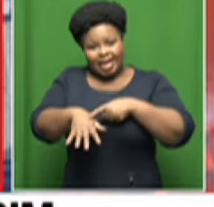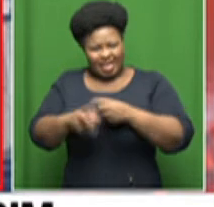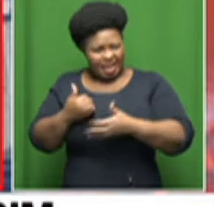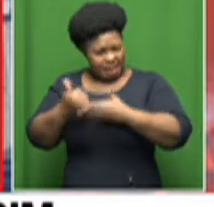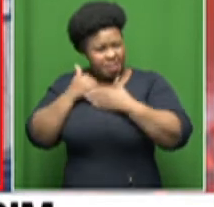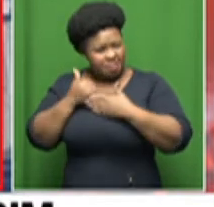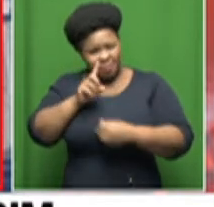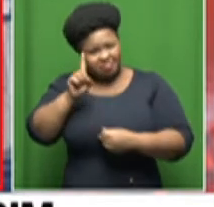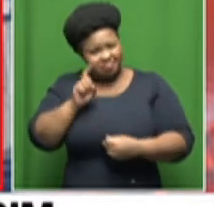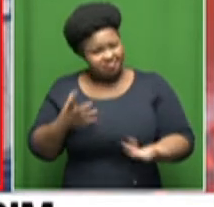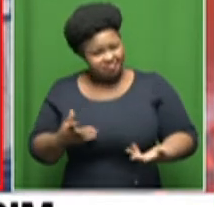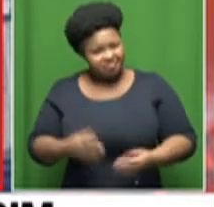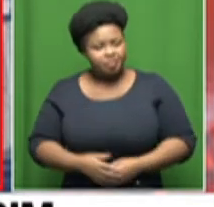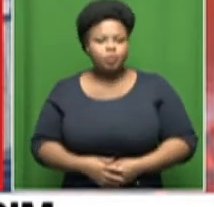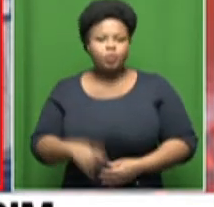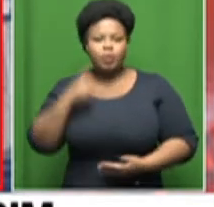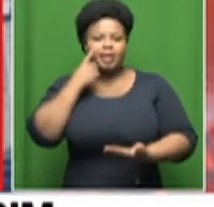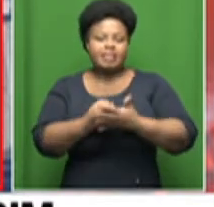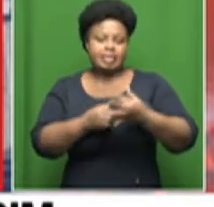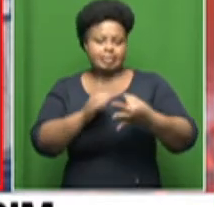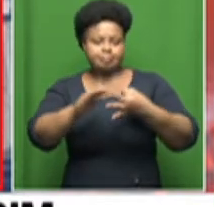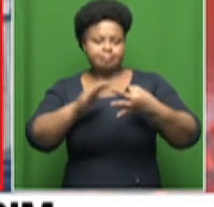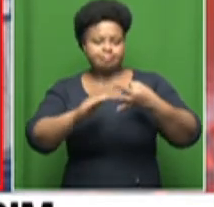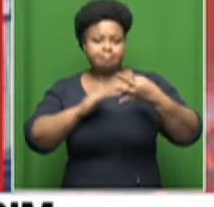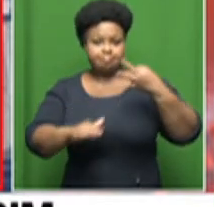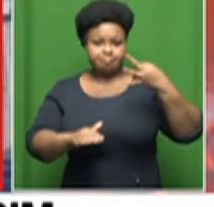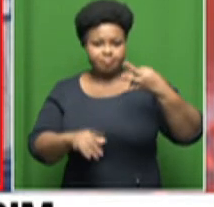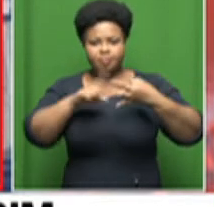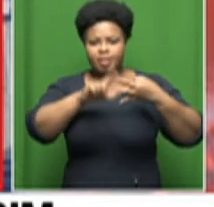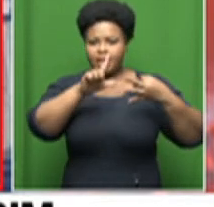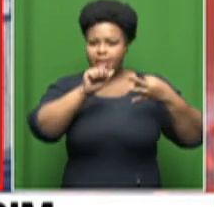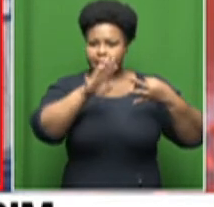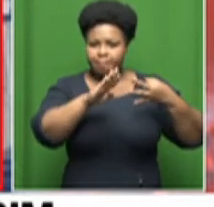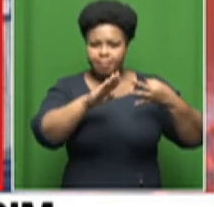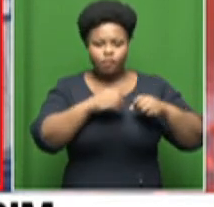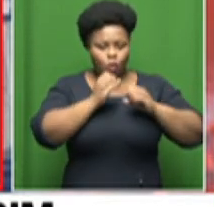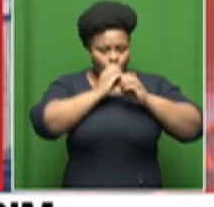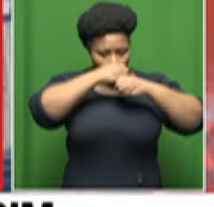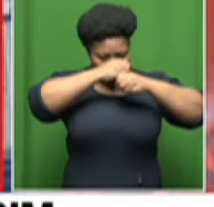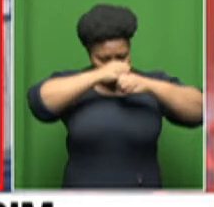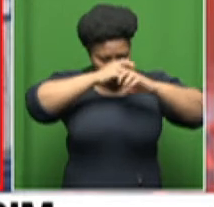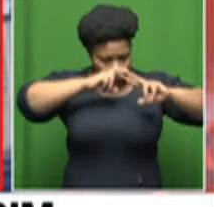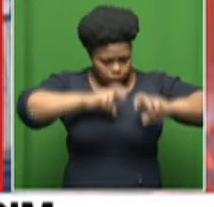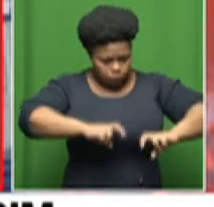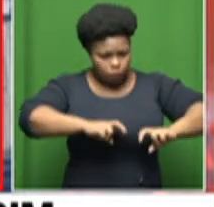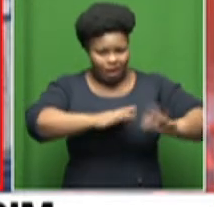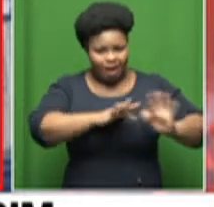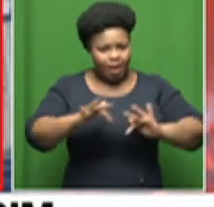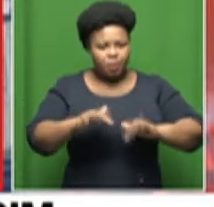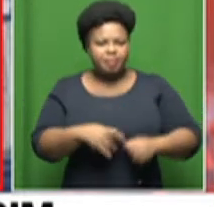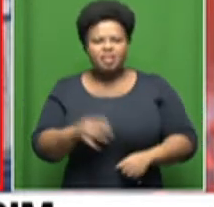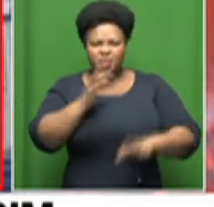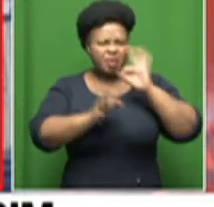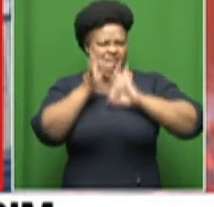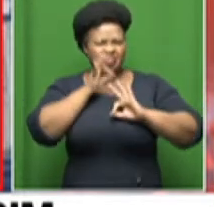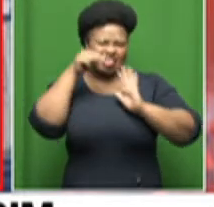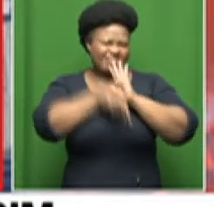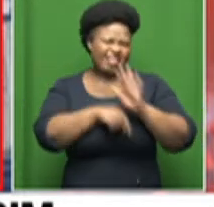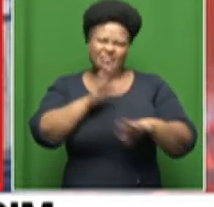look at 3 levels of evidence. We look at laboratory assays, and there are 2 different kinds of assays. I won't bore you